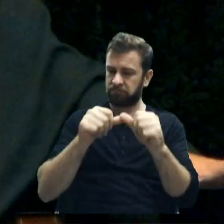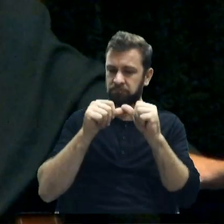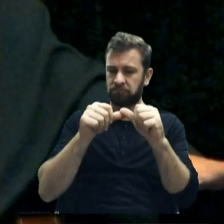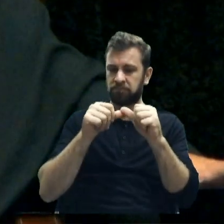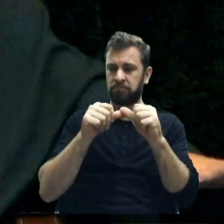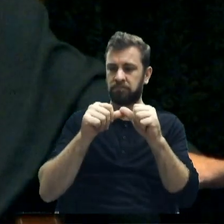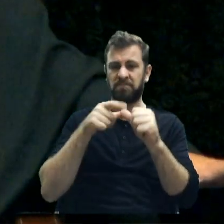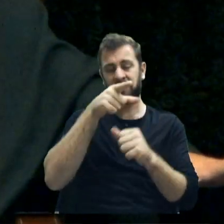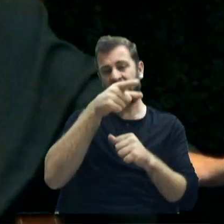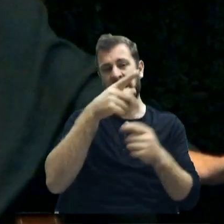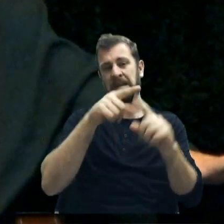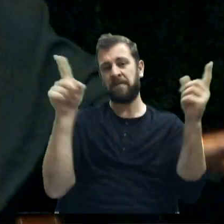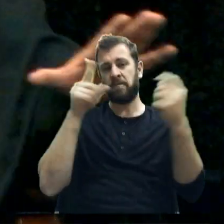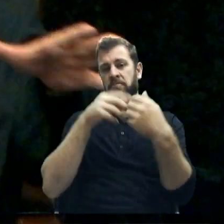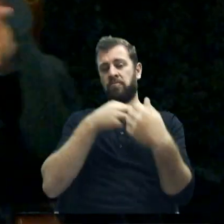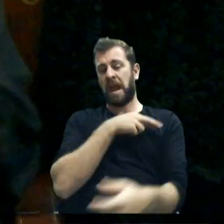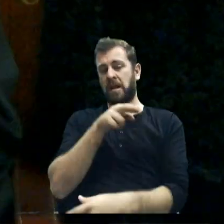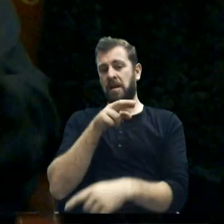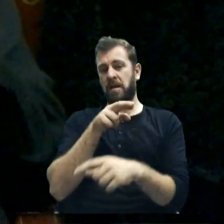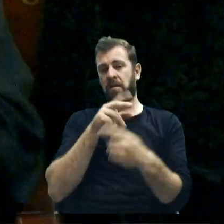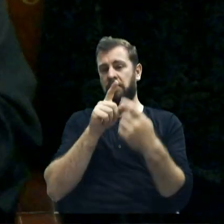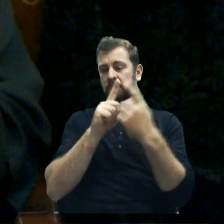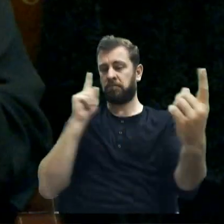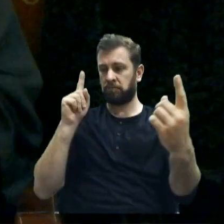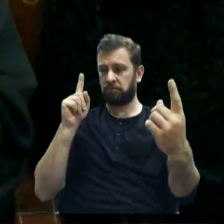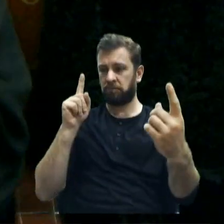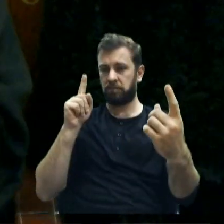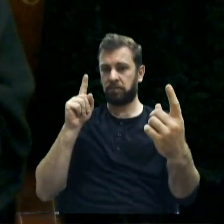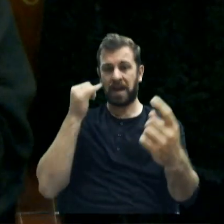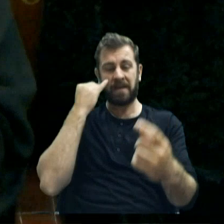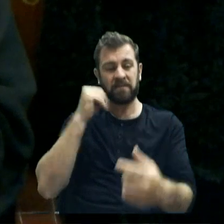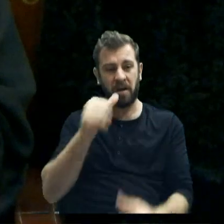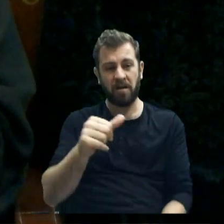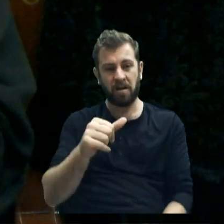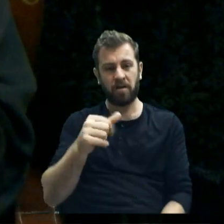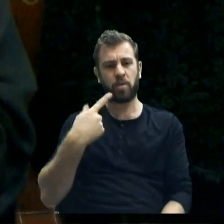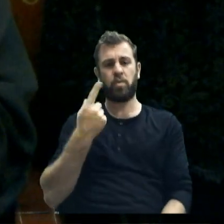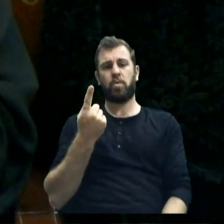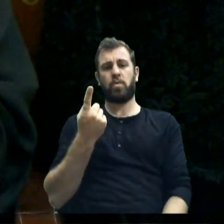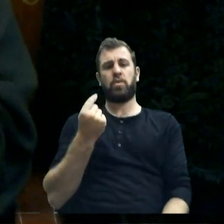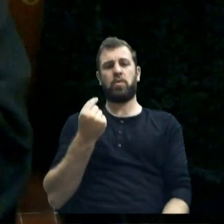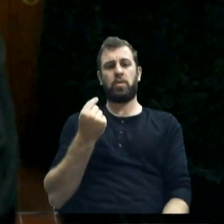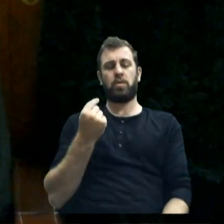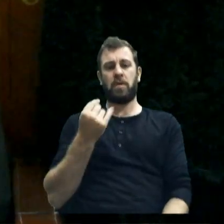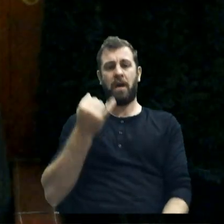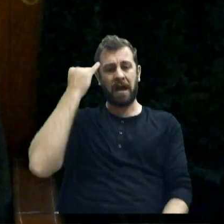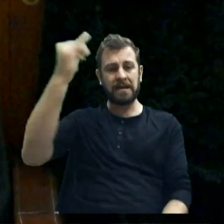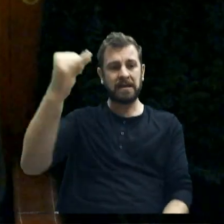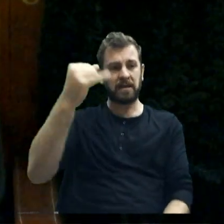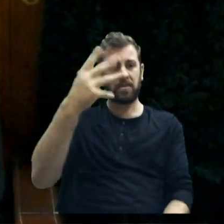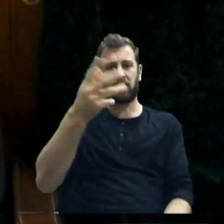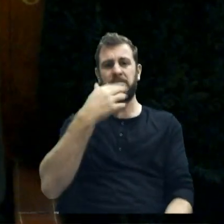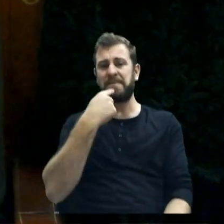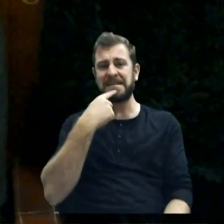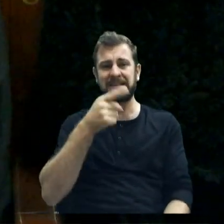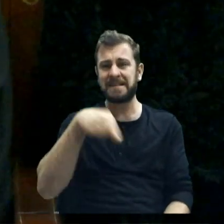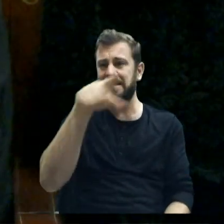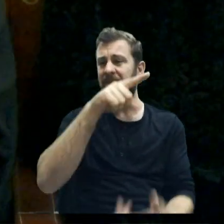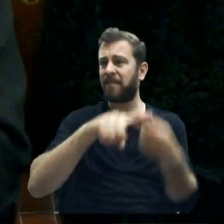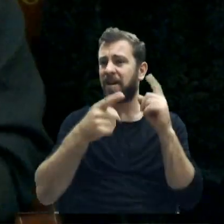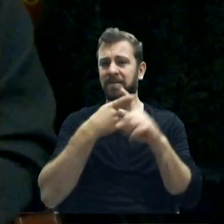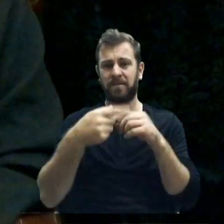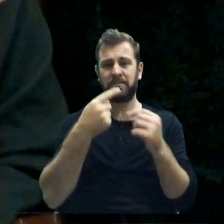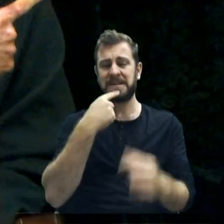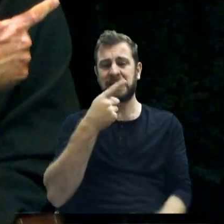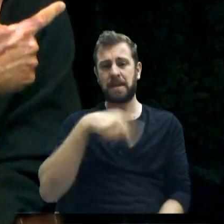muslimeen? If not, then what do we do? How do we handle this idea? Because we miss them." And